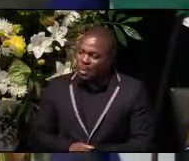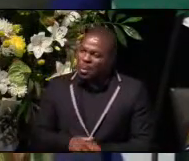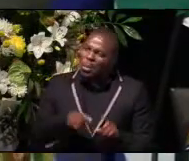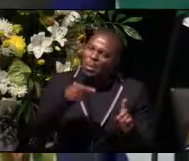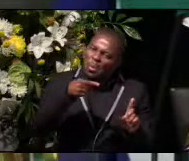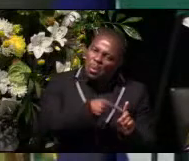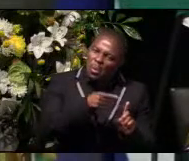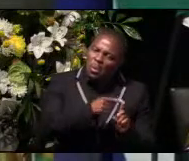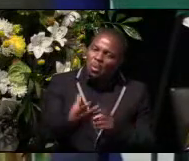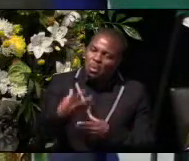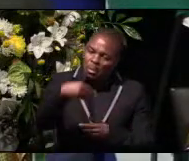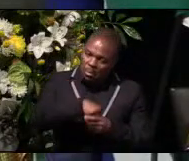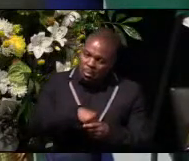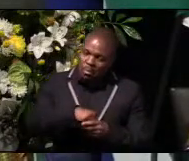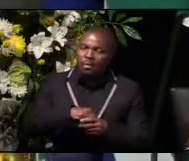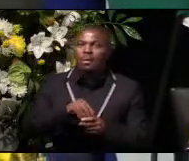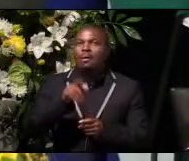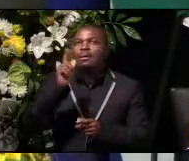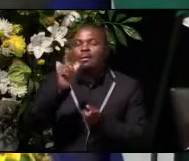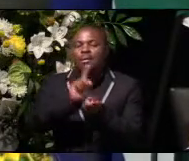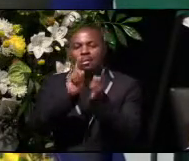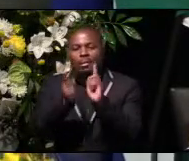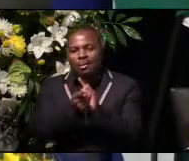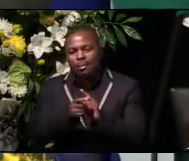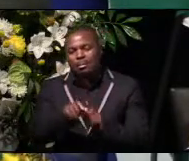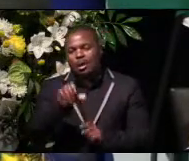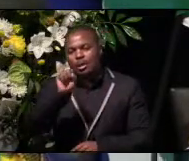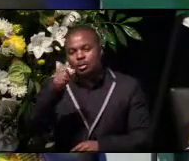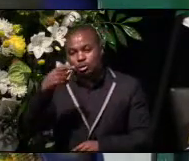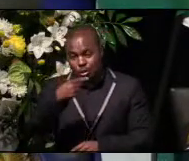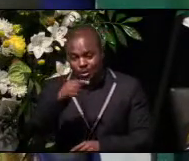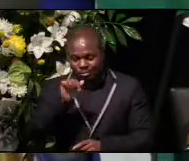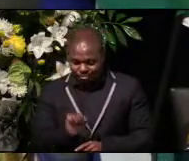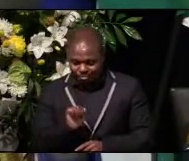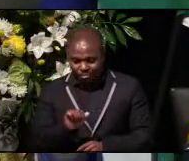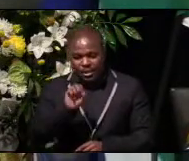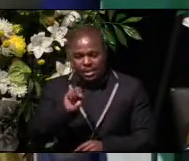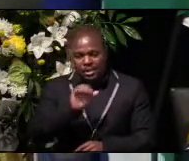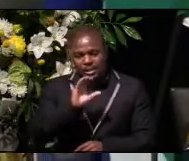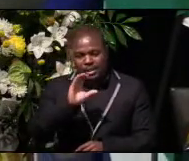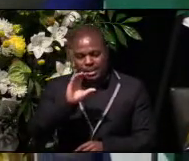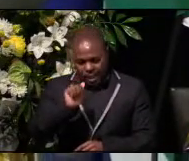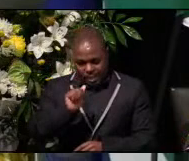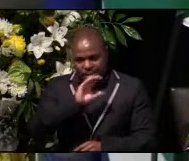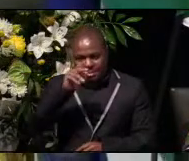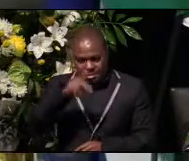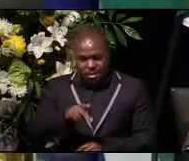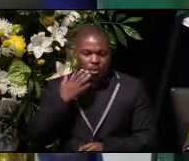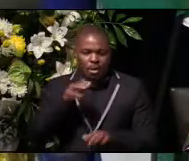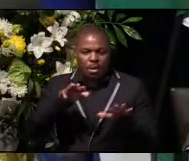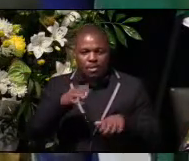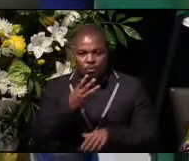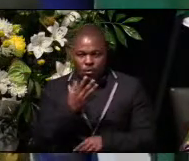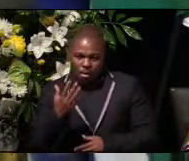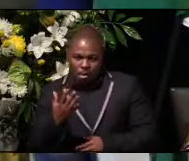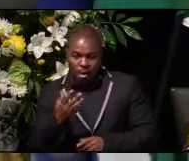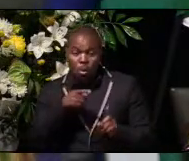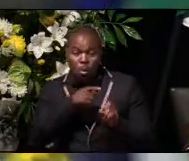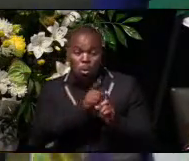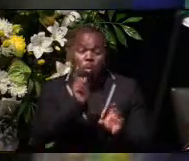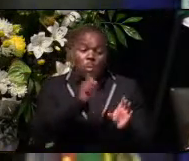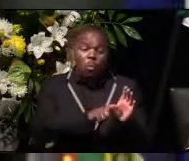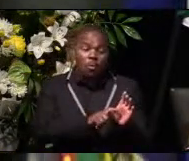was bought and became the General Secretary of the Communist Party of South Africa in 1939 and they joined in the early